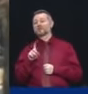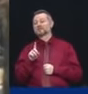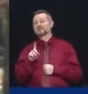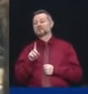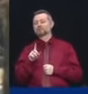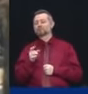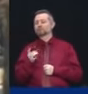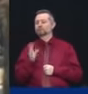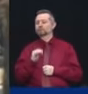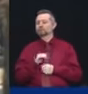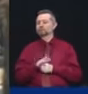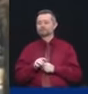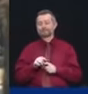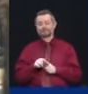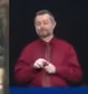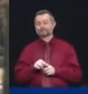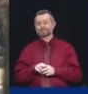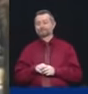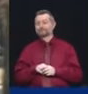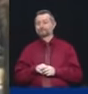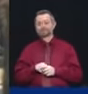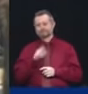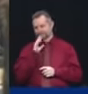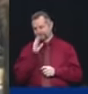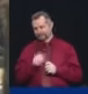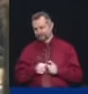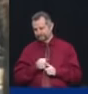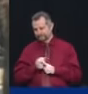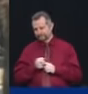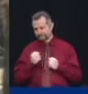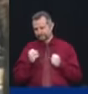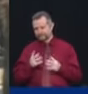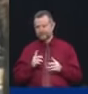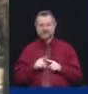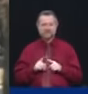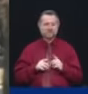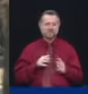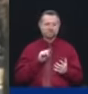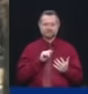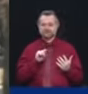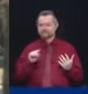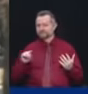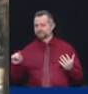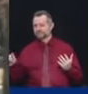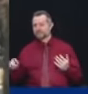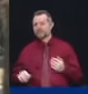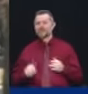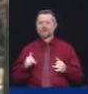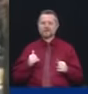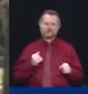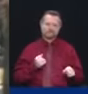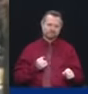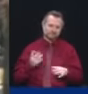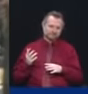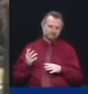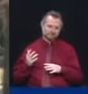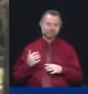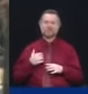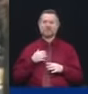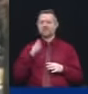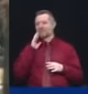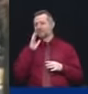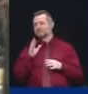was truly devastating on many, many levels. But getting past COVID is also exciting.